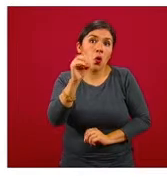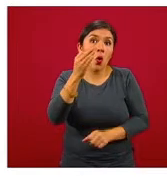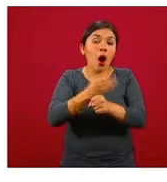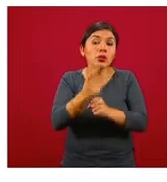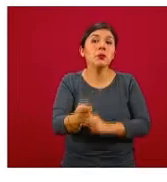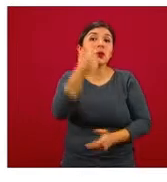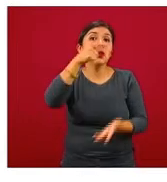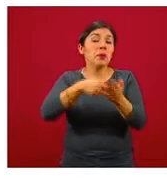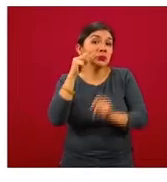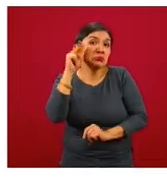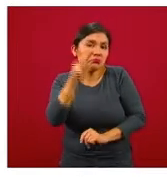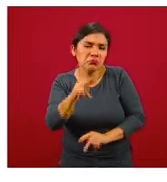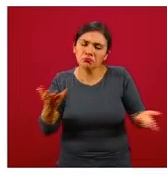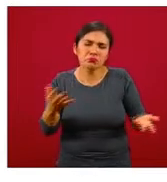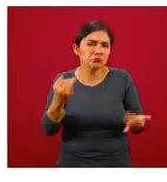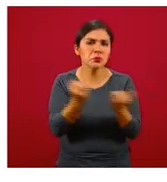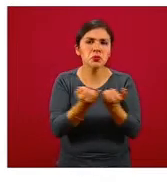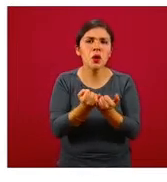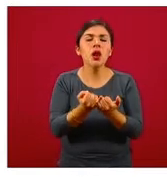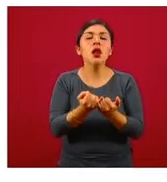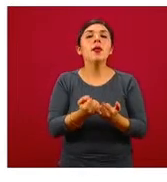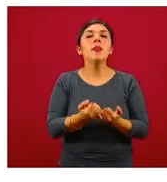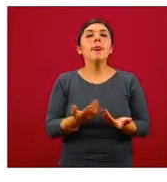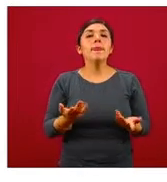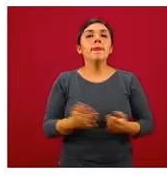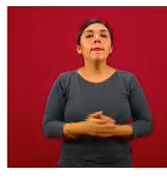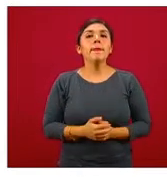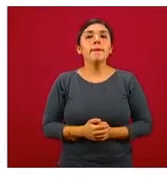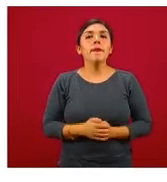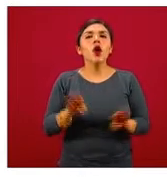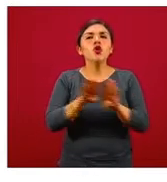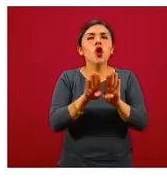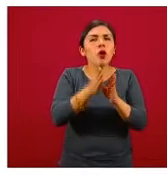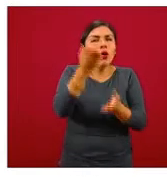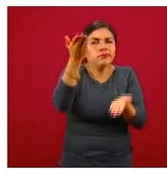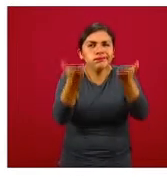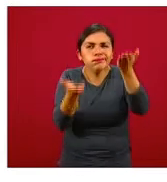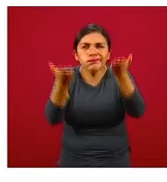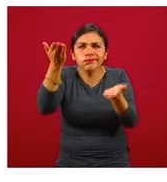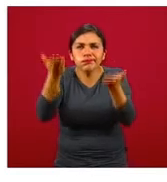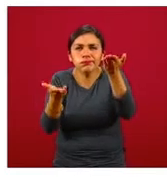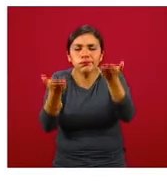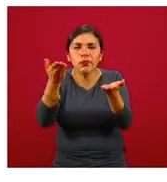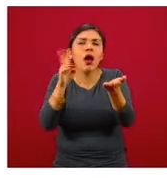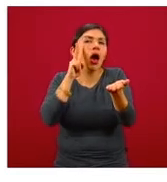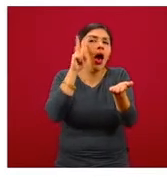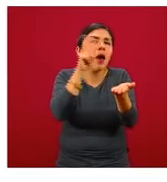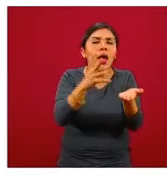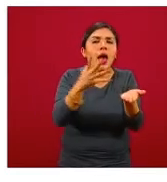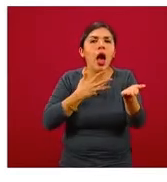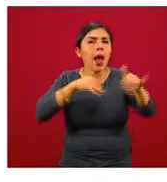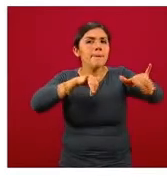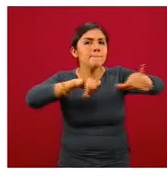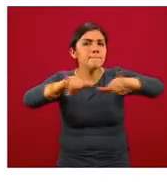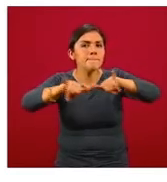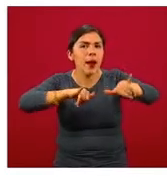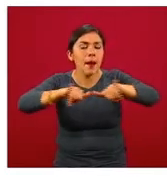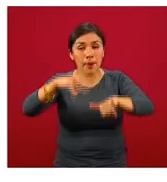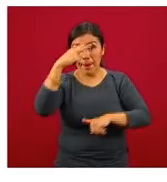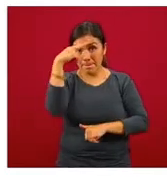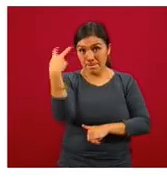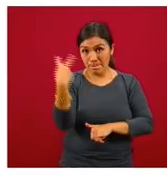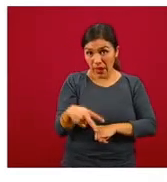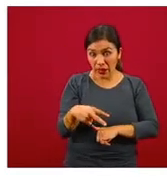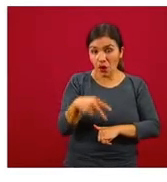por but I primera want vez, to explain for people who are seeing this en for the los first time. In the comparativos podemos comparisons, ver you can mapas, un see mapa one de map of